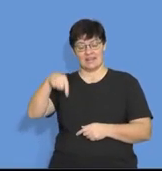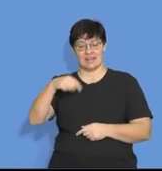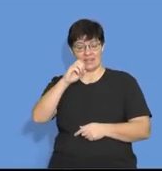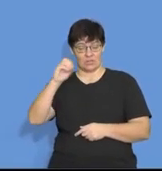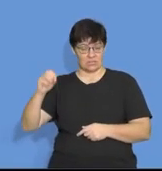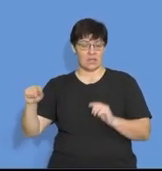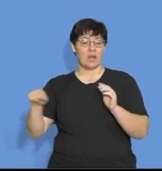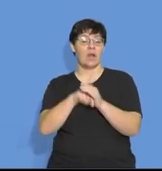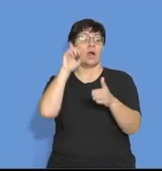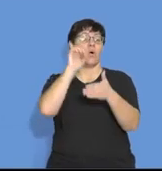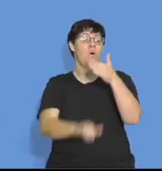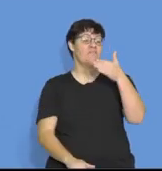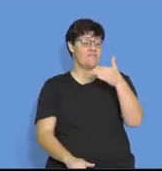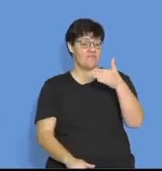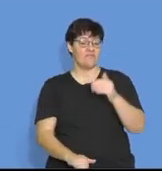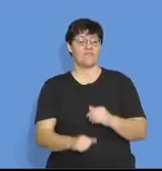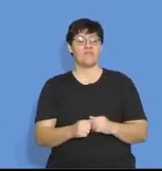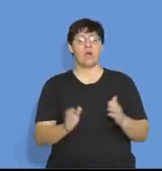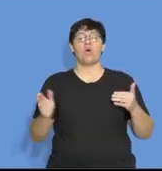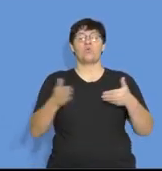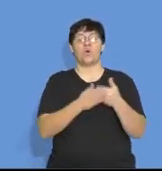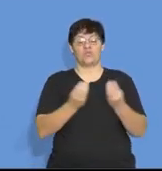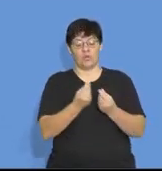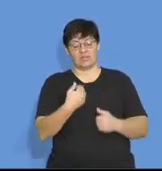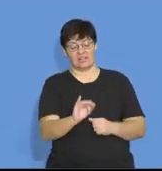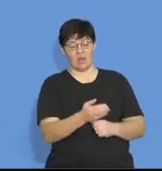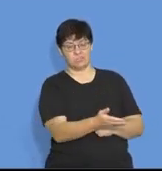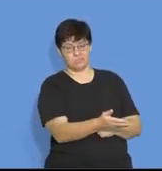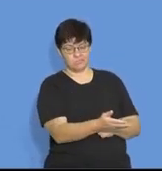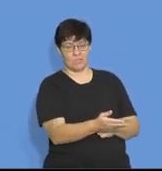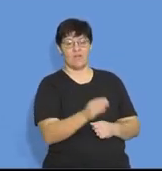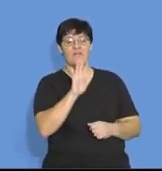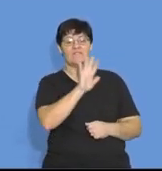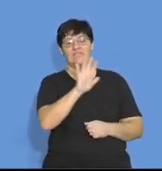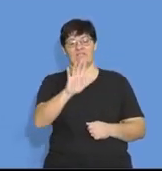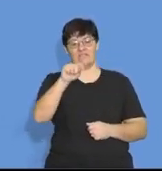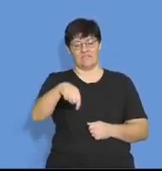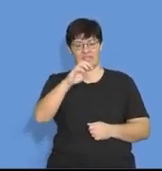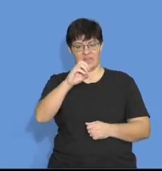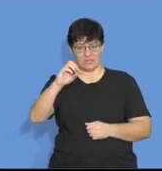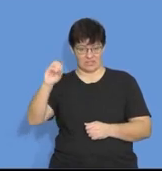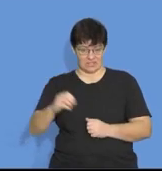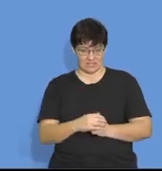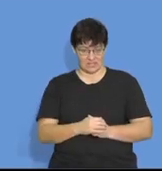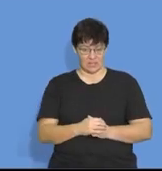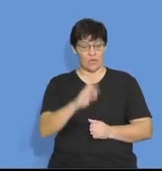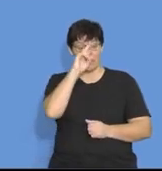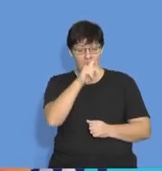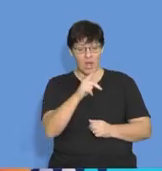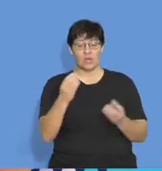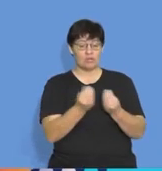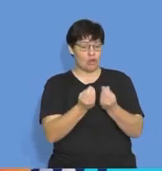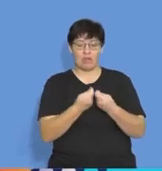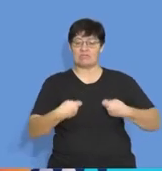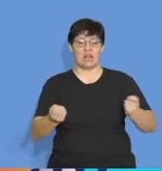minus the closing stock figure of 55,000 Rand. Remember, the stock that is unsold